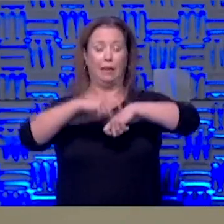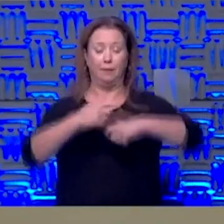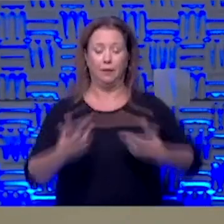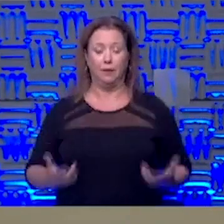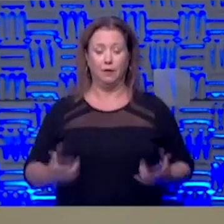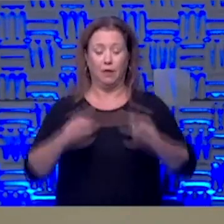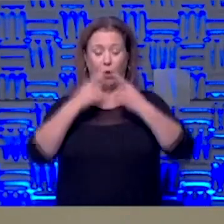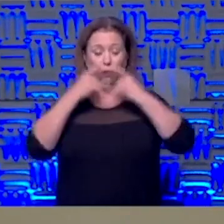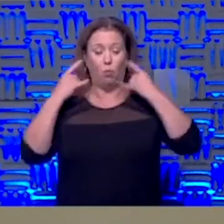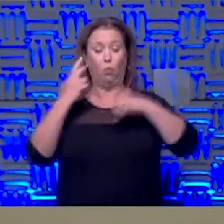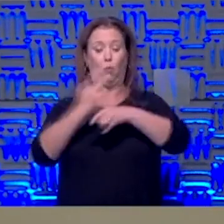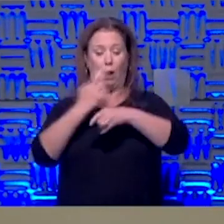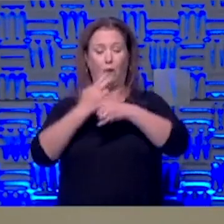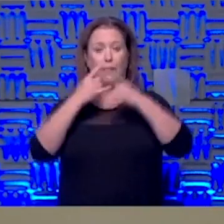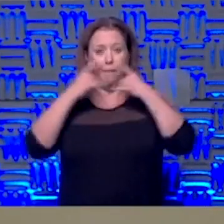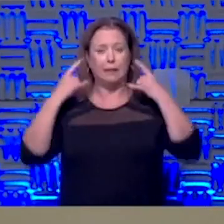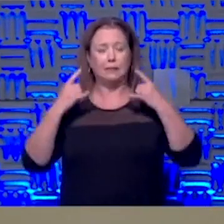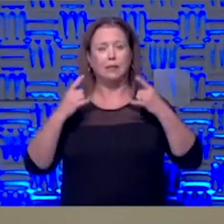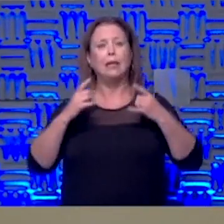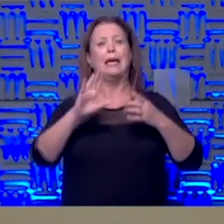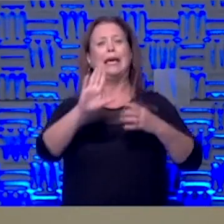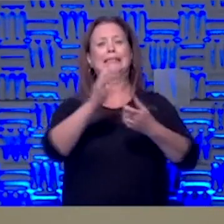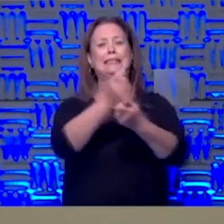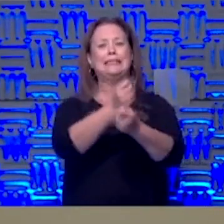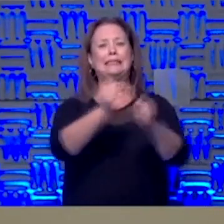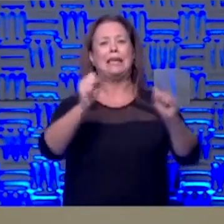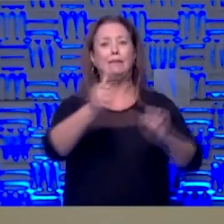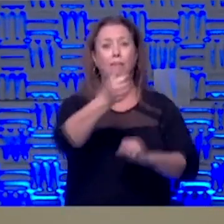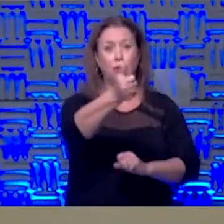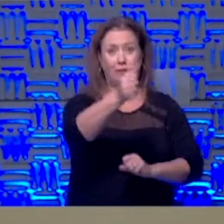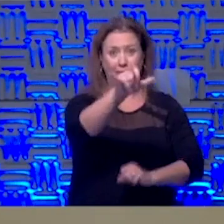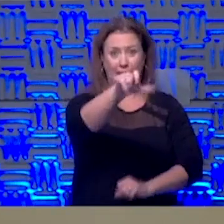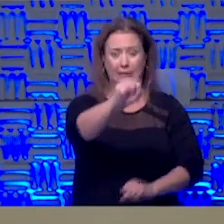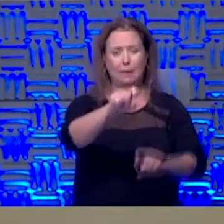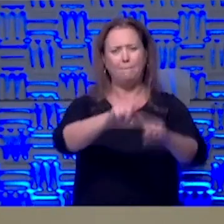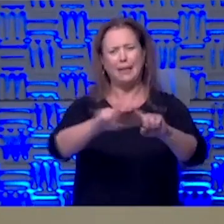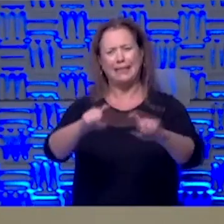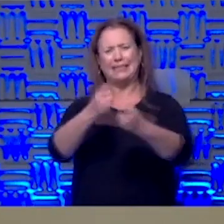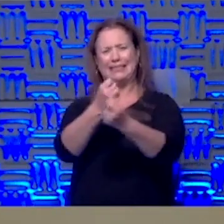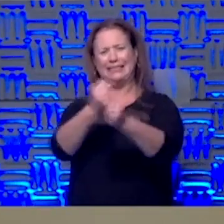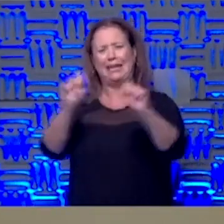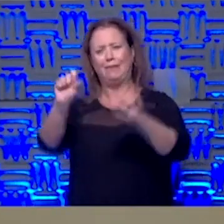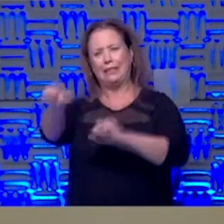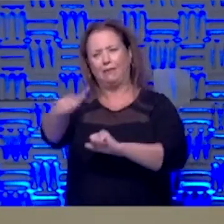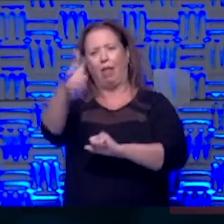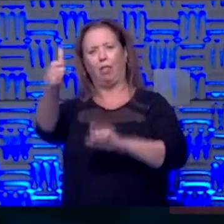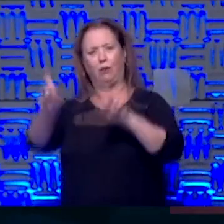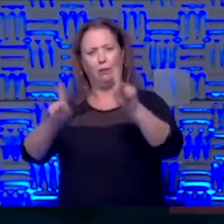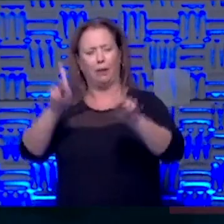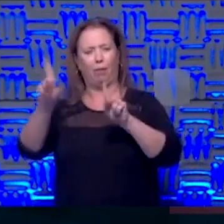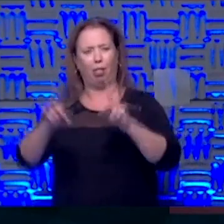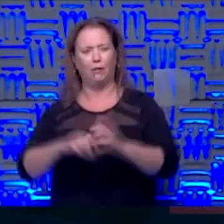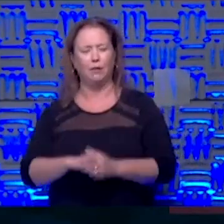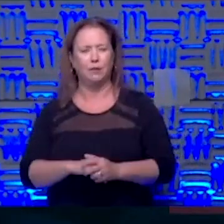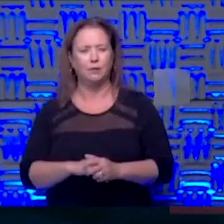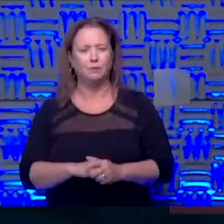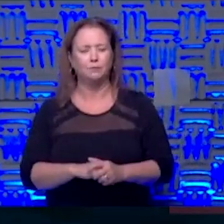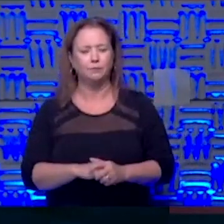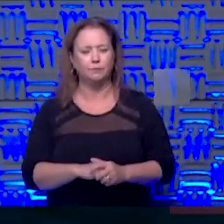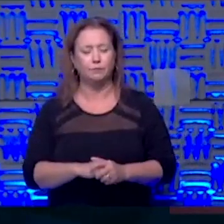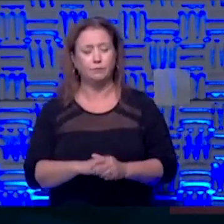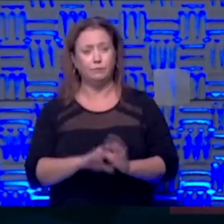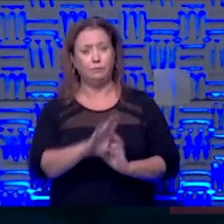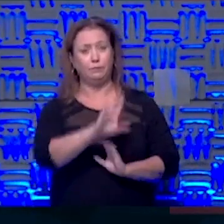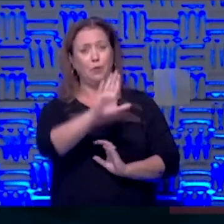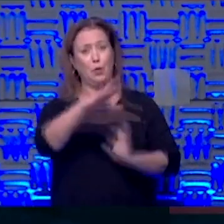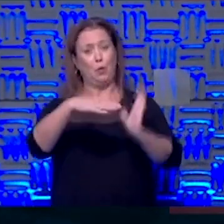and wearing it. So it's not only for the safety of yourself, but it's always for the safety of others. Hey, dude, when you